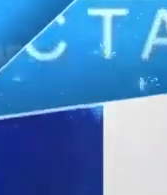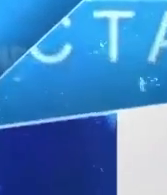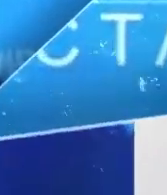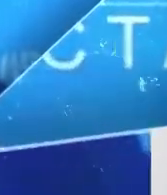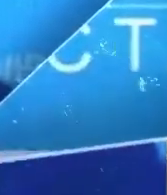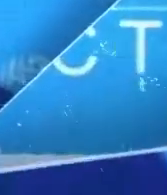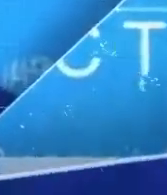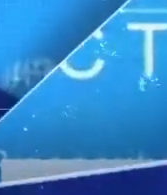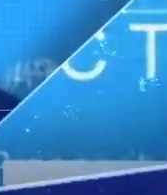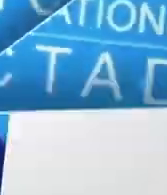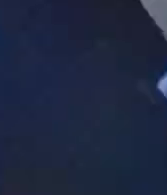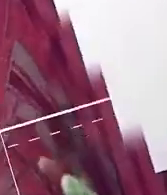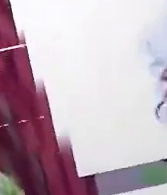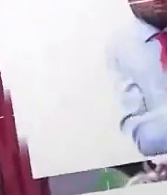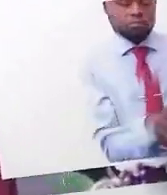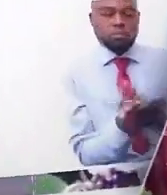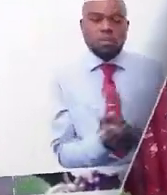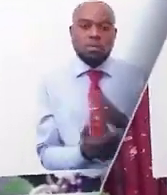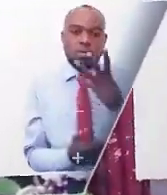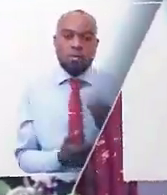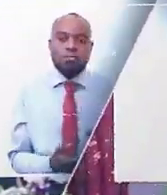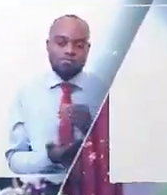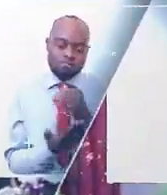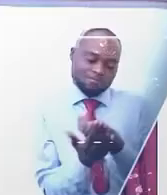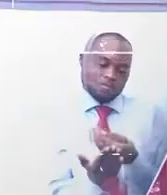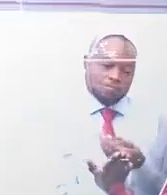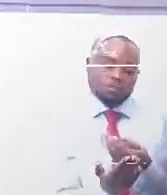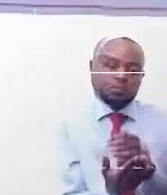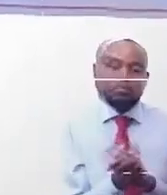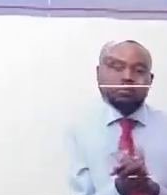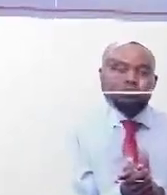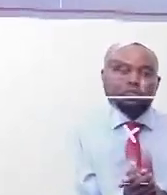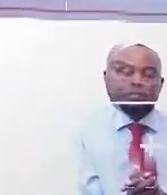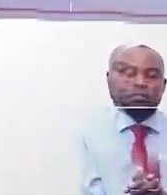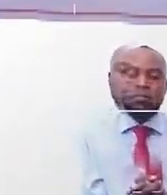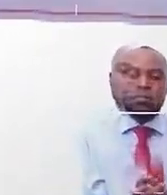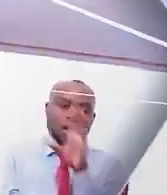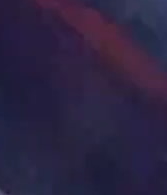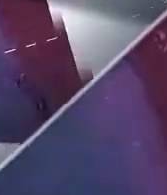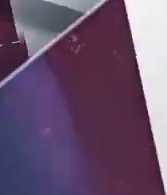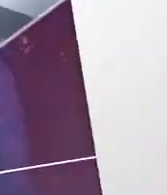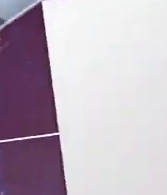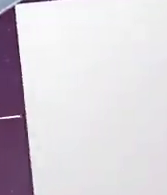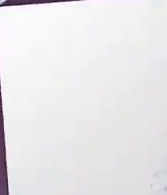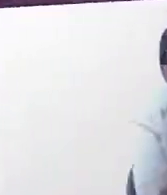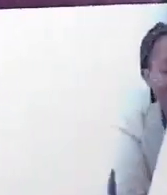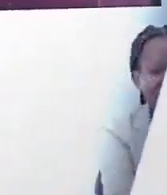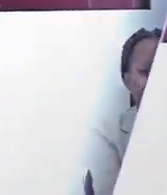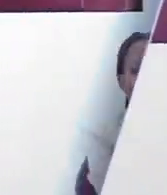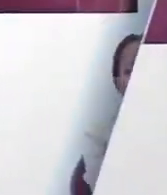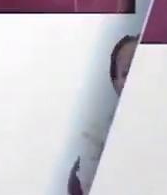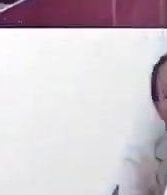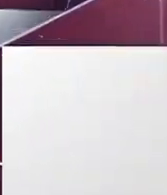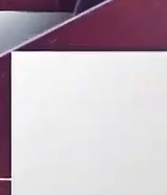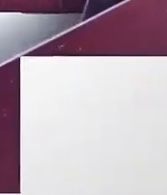policies and practices that put people first. You and I are the people who